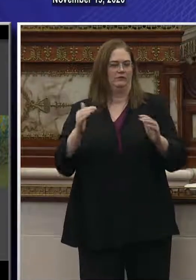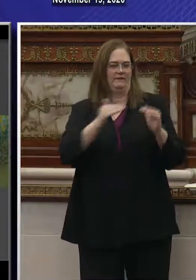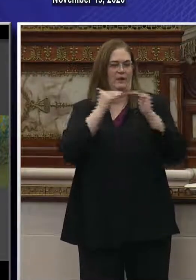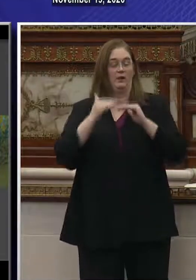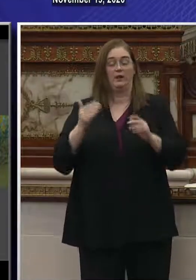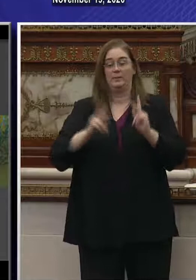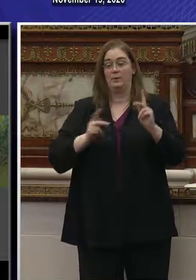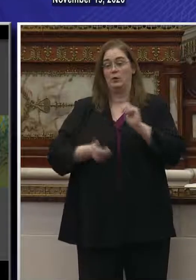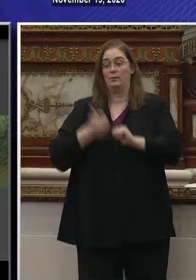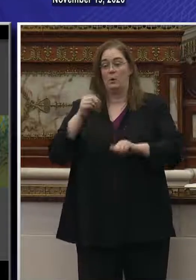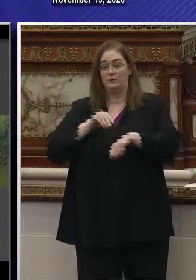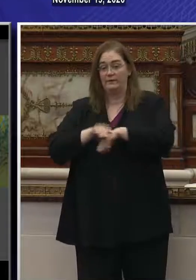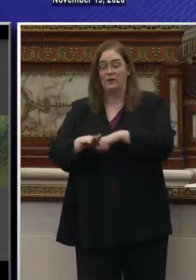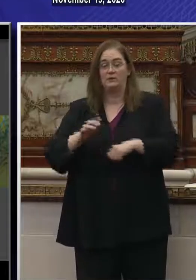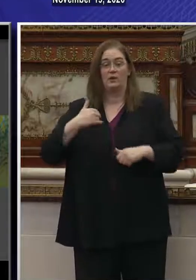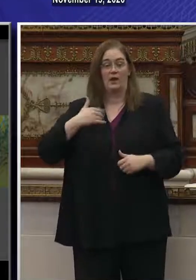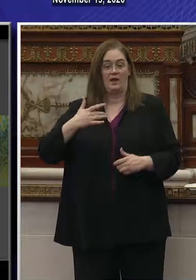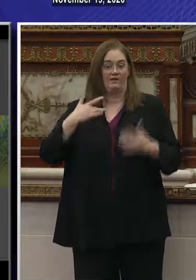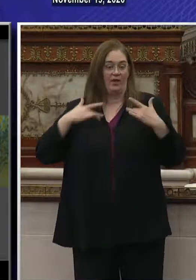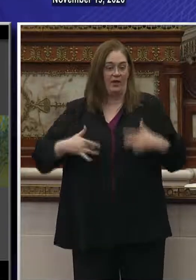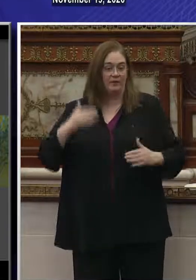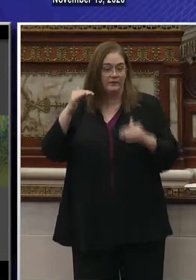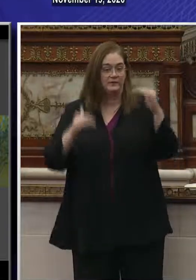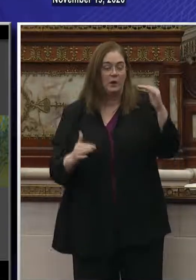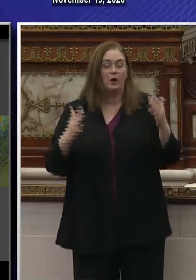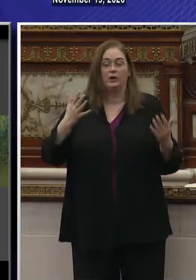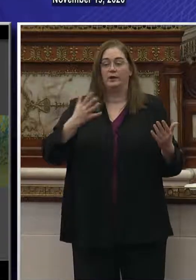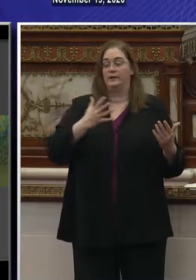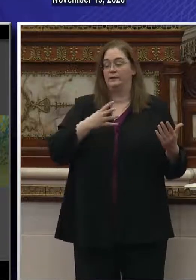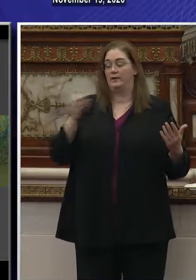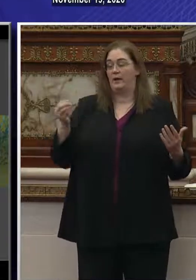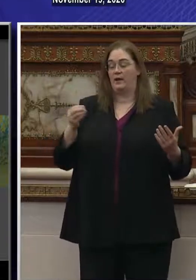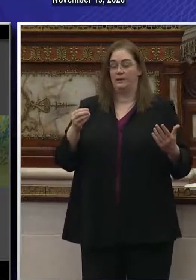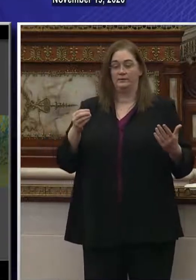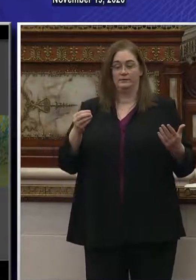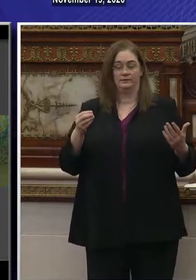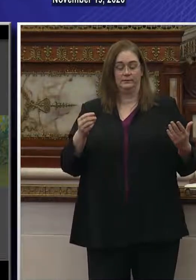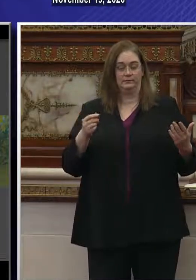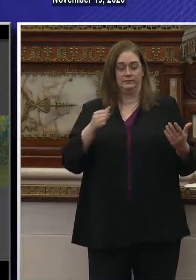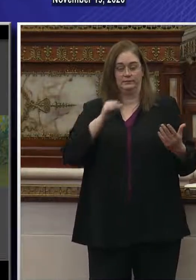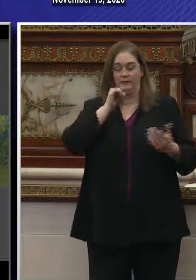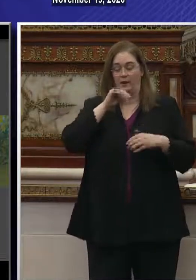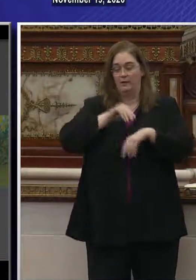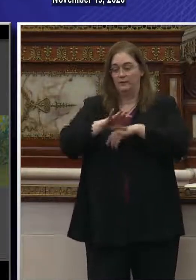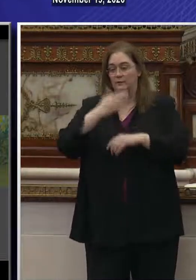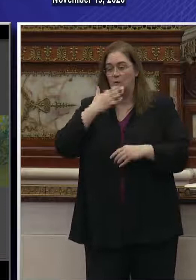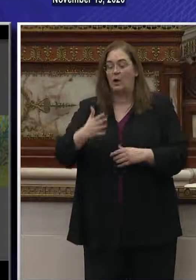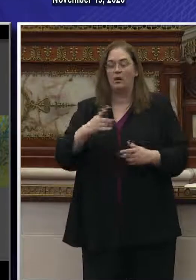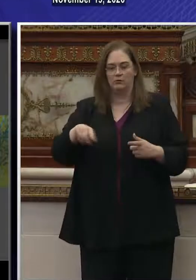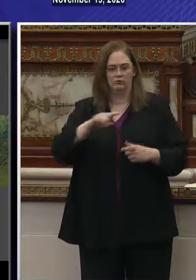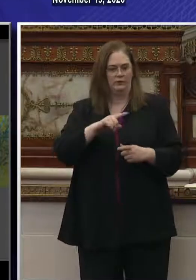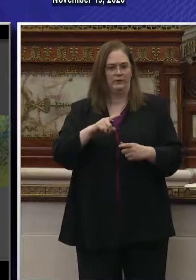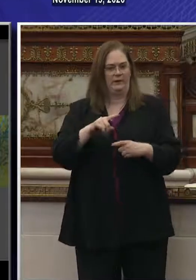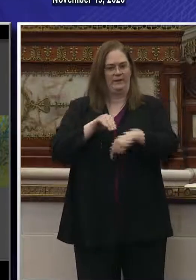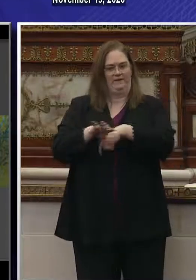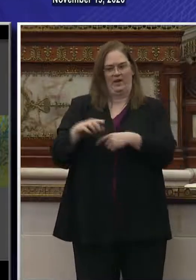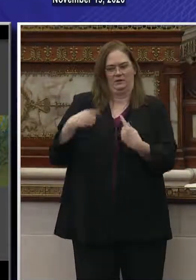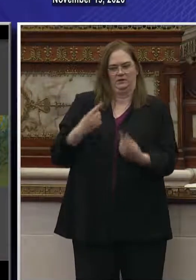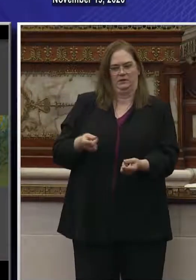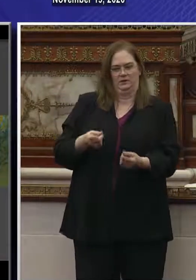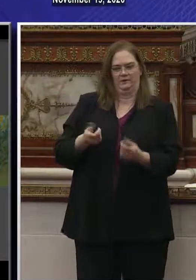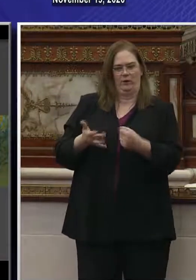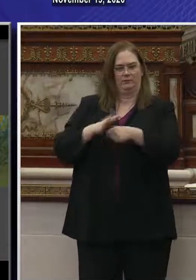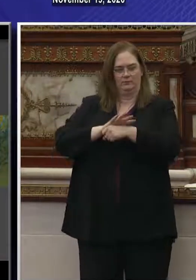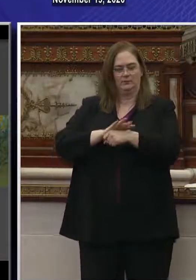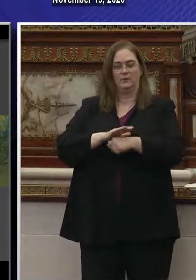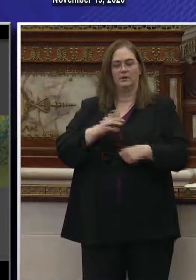affected and who have the health disparities and who have been adversely affected and have really taken a hit from the